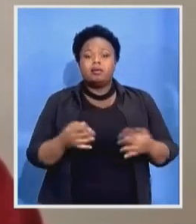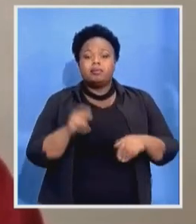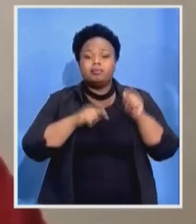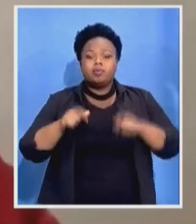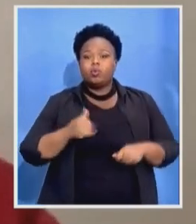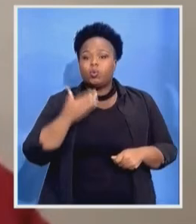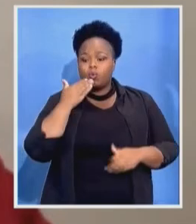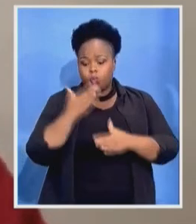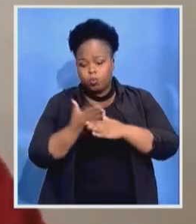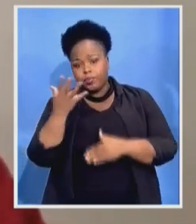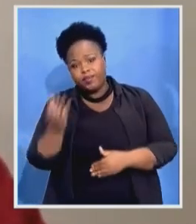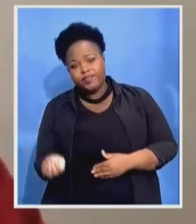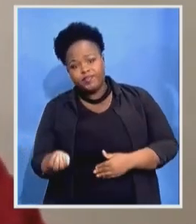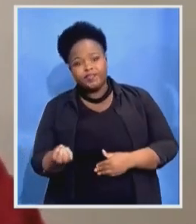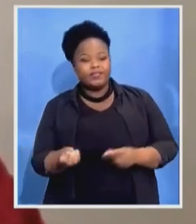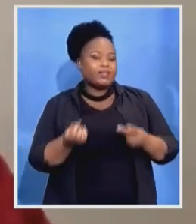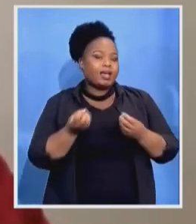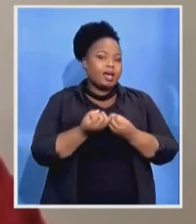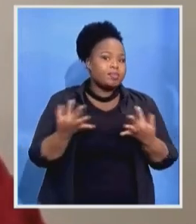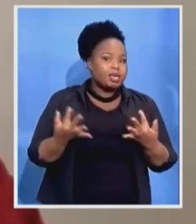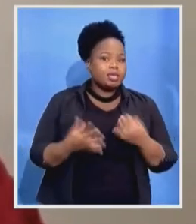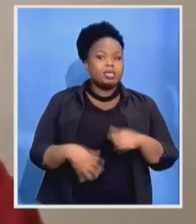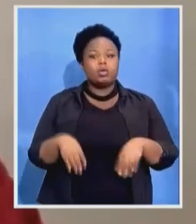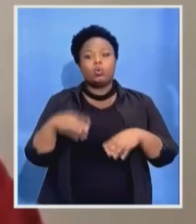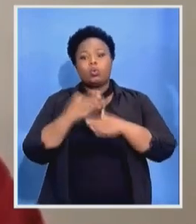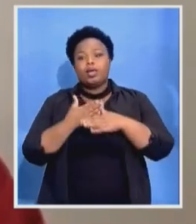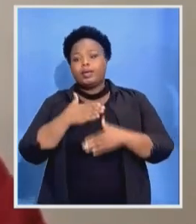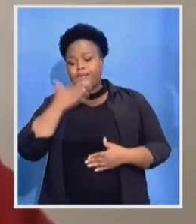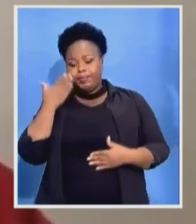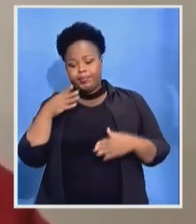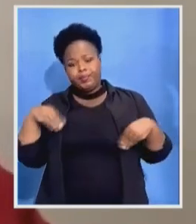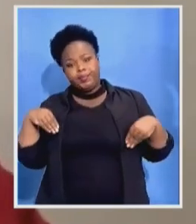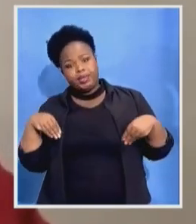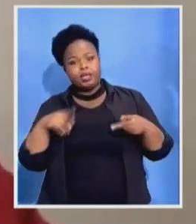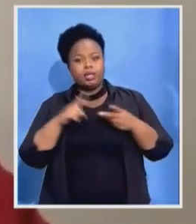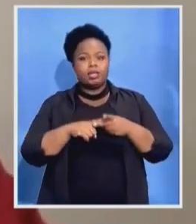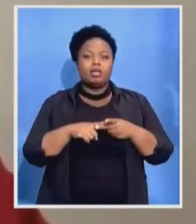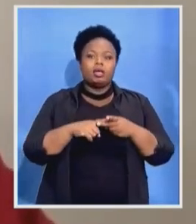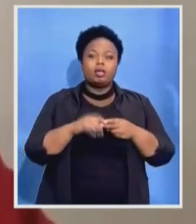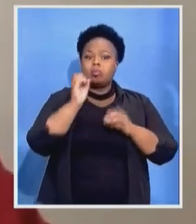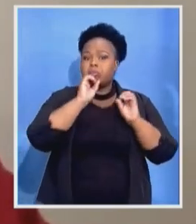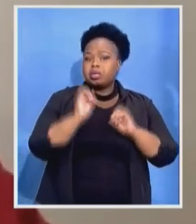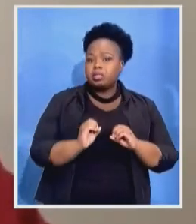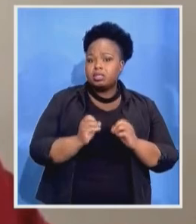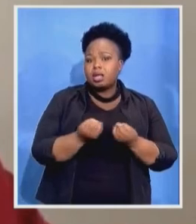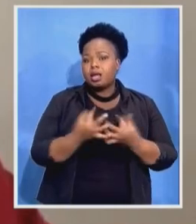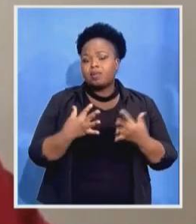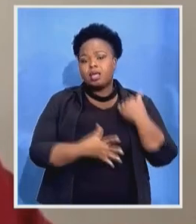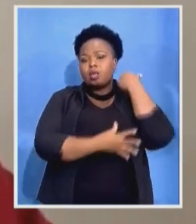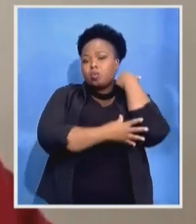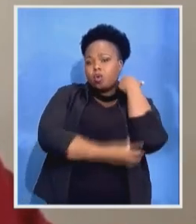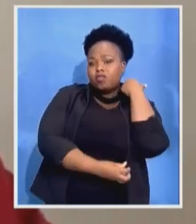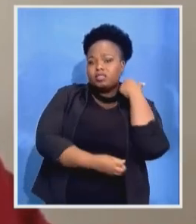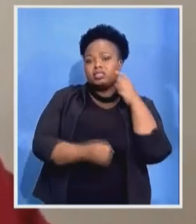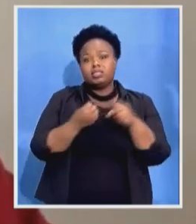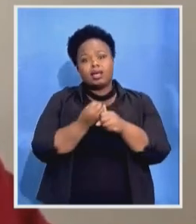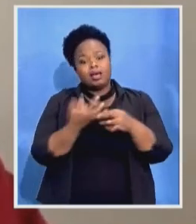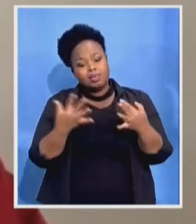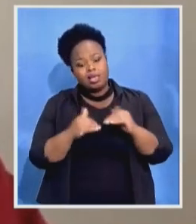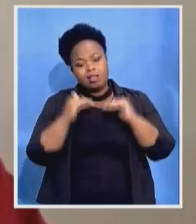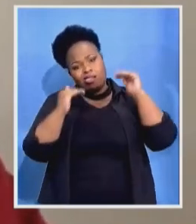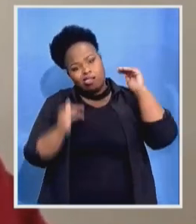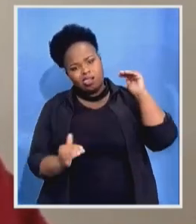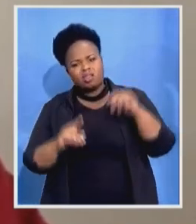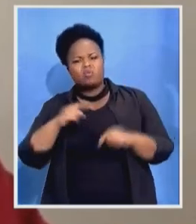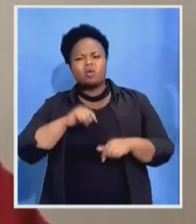and inequality, so that also we talk a simple language to the people of our country on how our